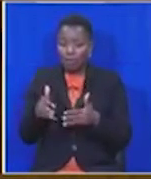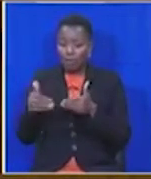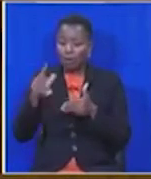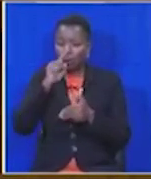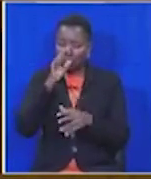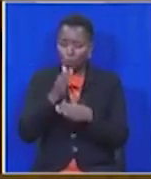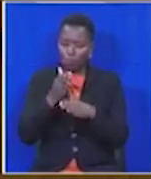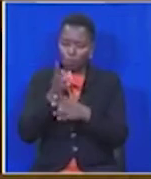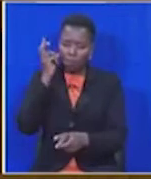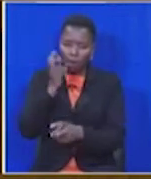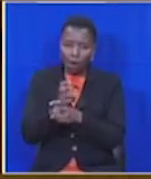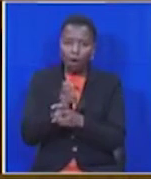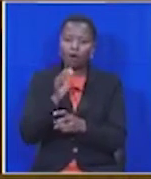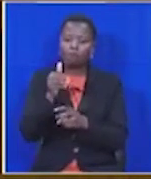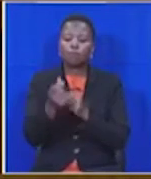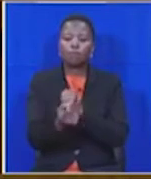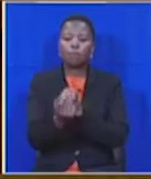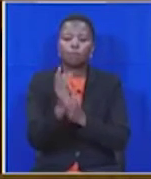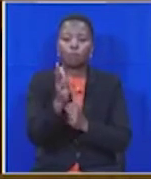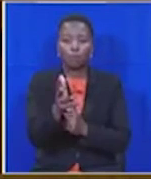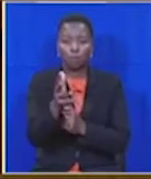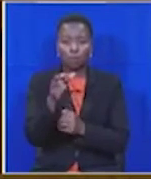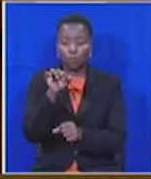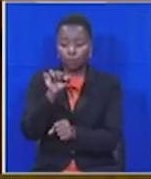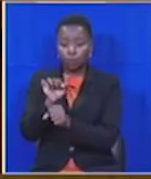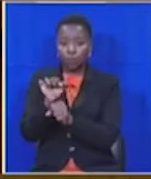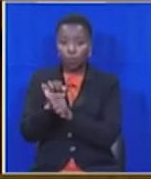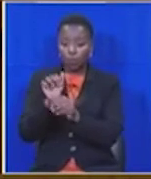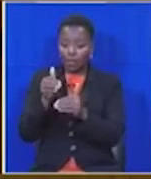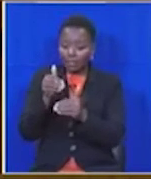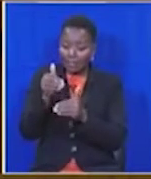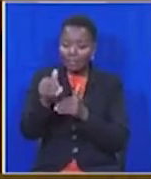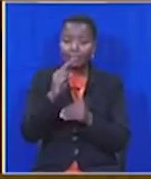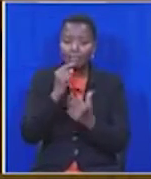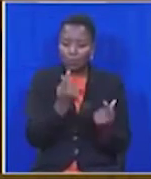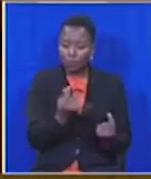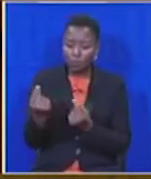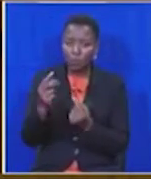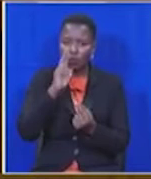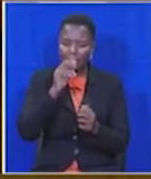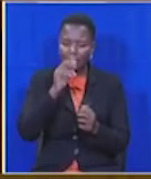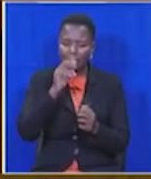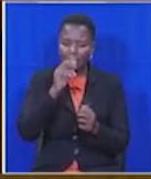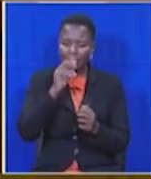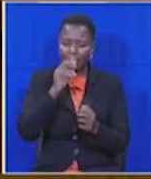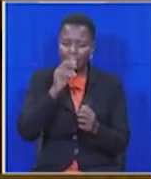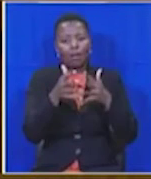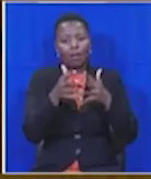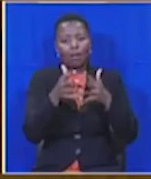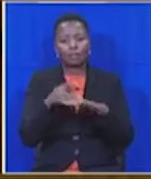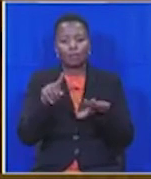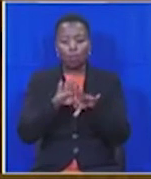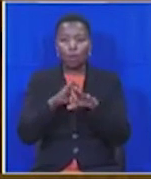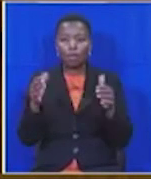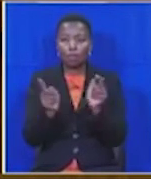to come and to be done. The work and the struggle to get things done will require strong leadership and a collaborative spirit, both in